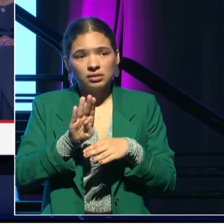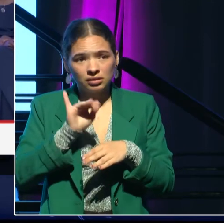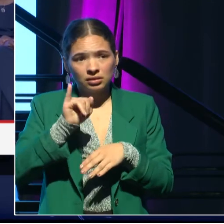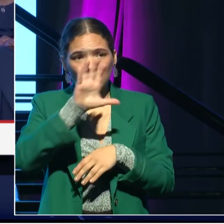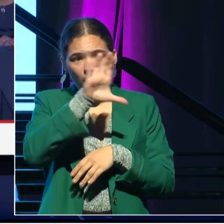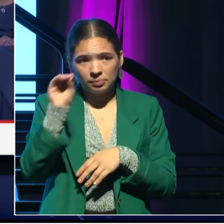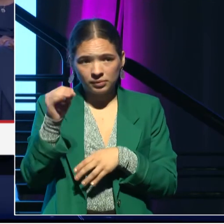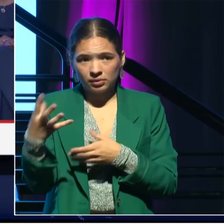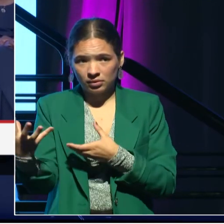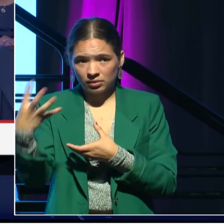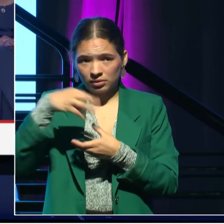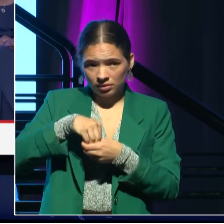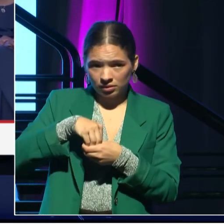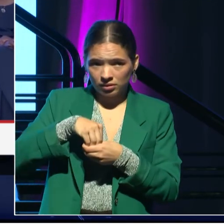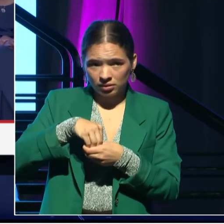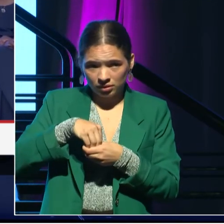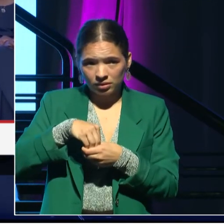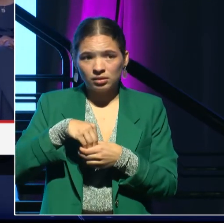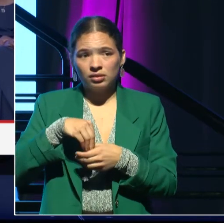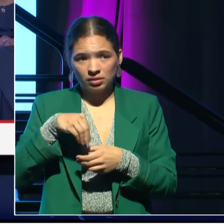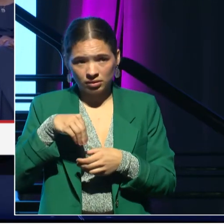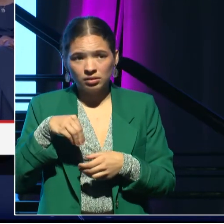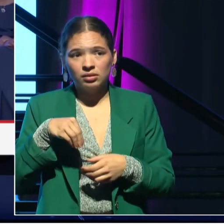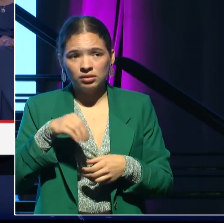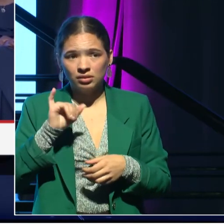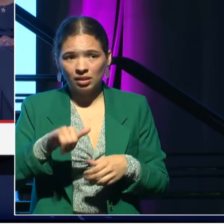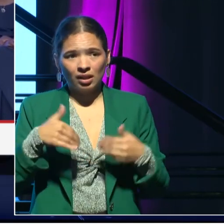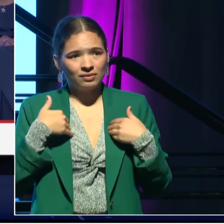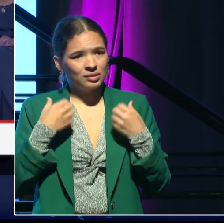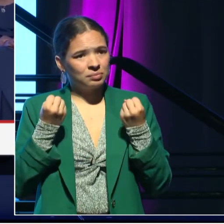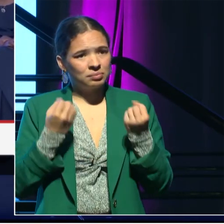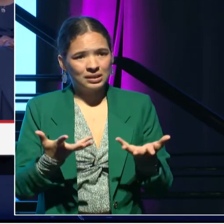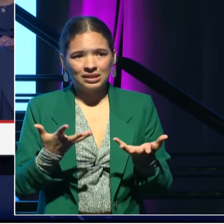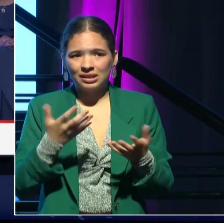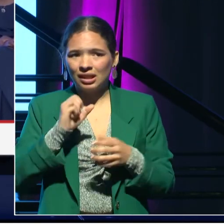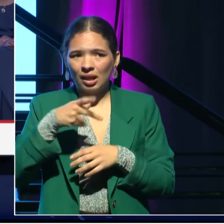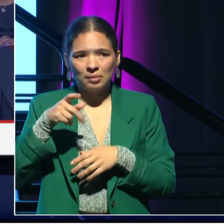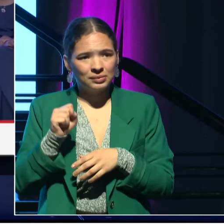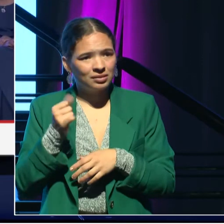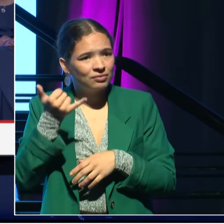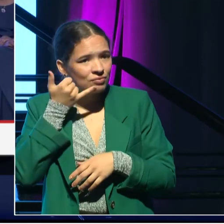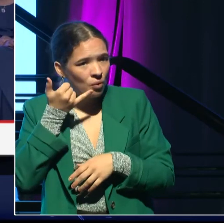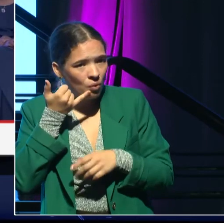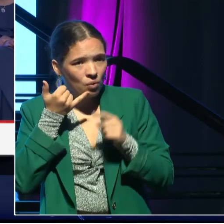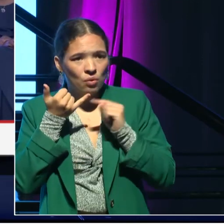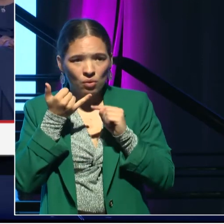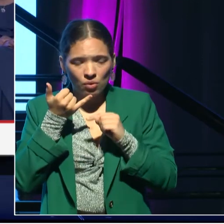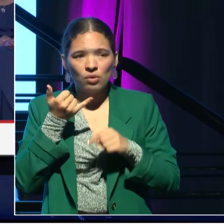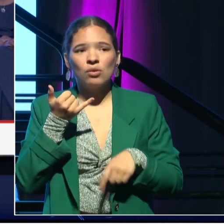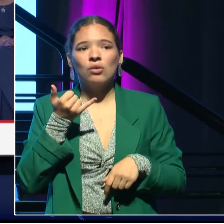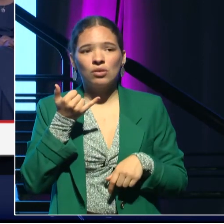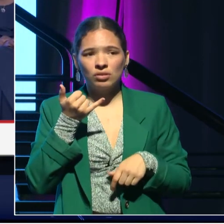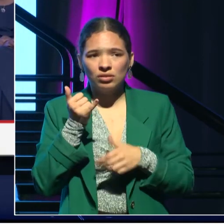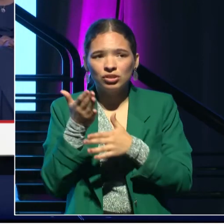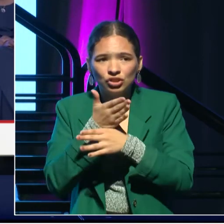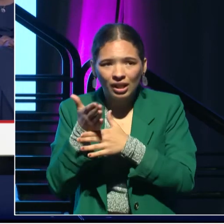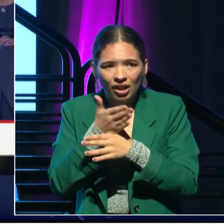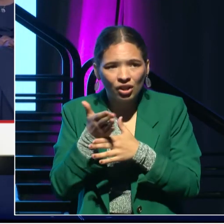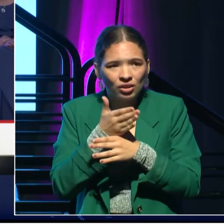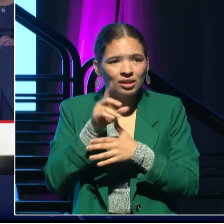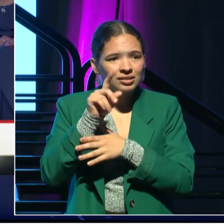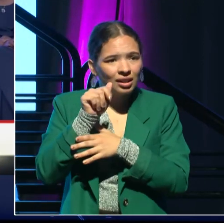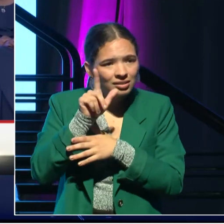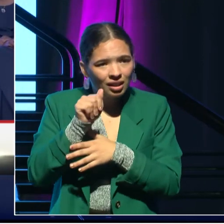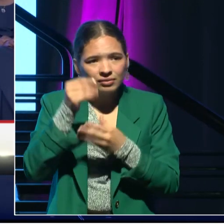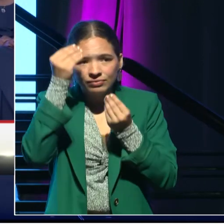this space. You know, we got a lot of apps on our phone. We are sharing our data with a lot of